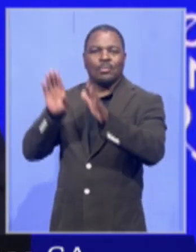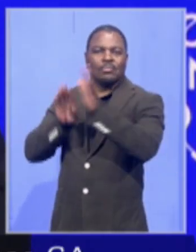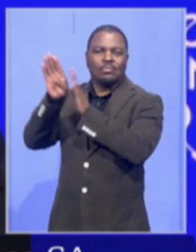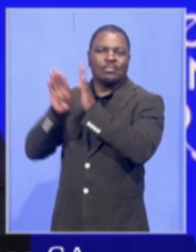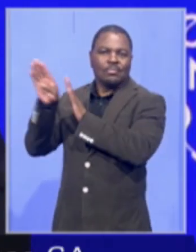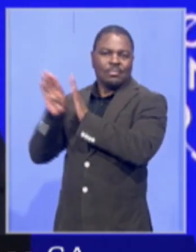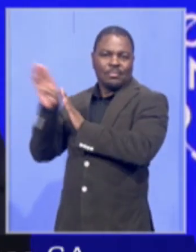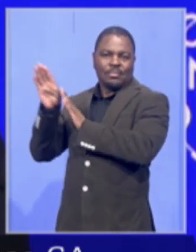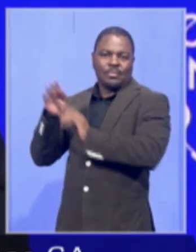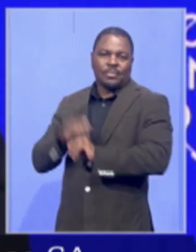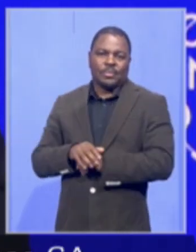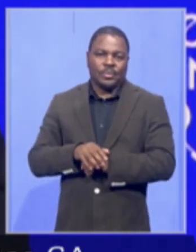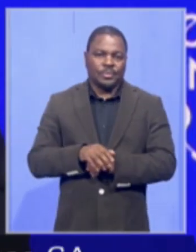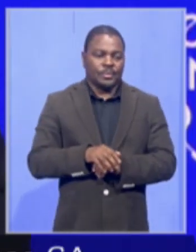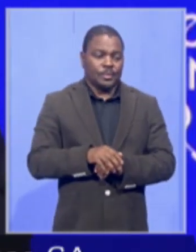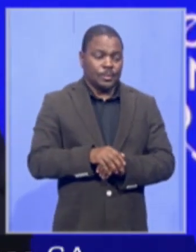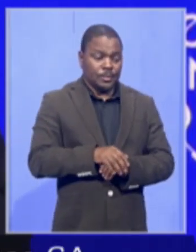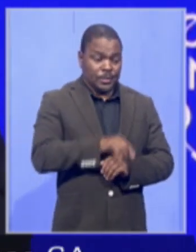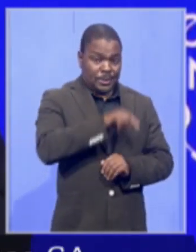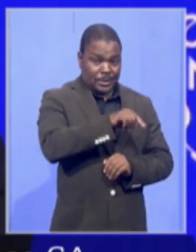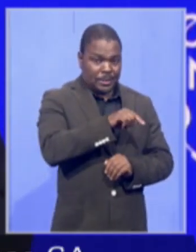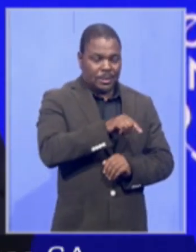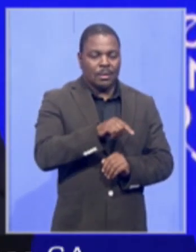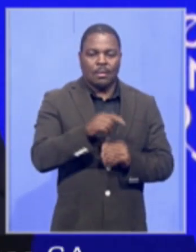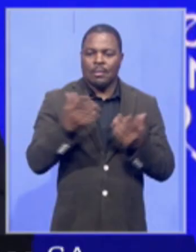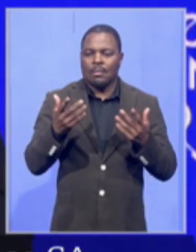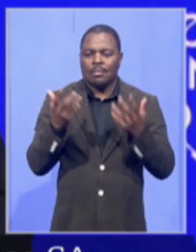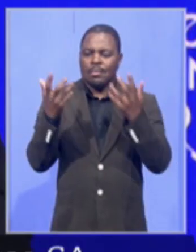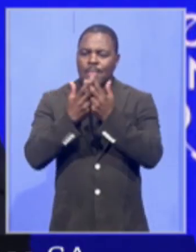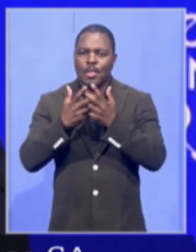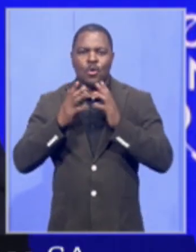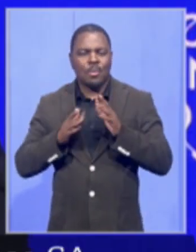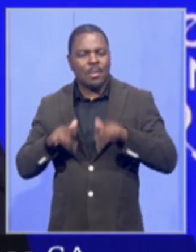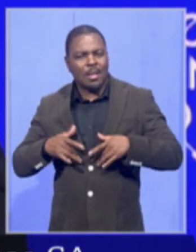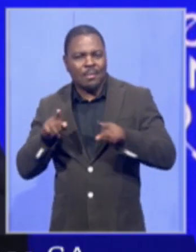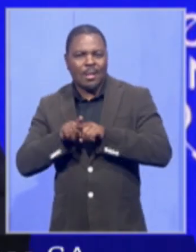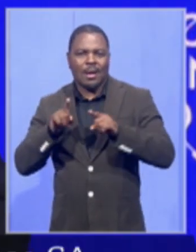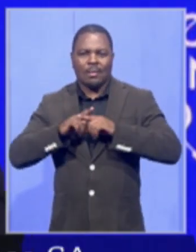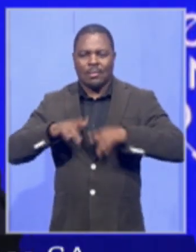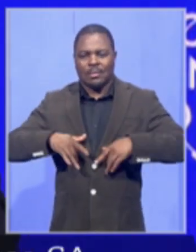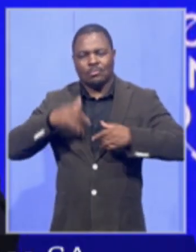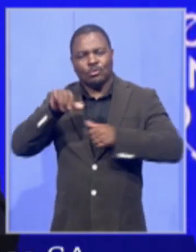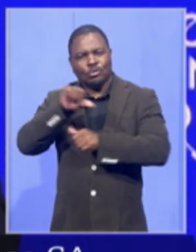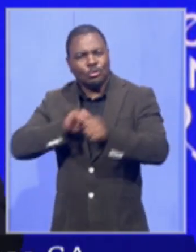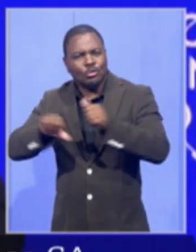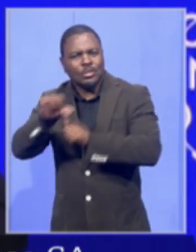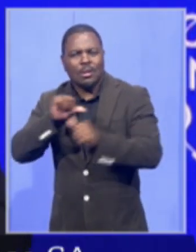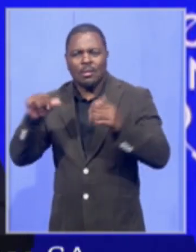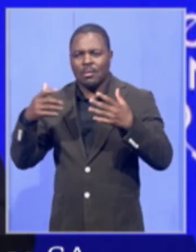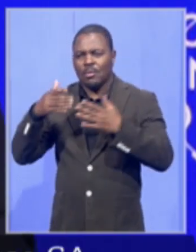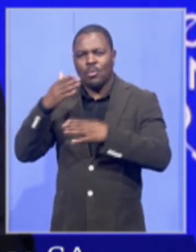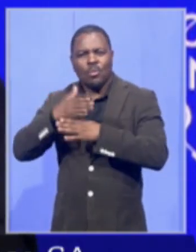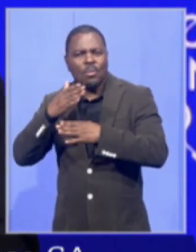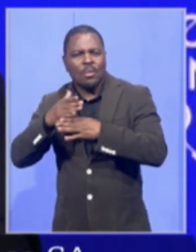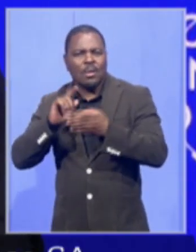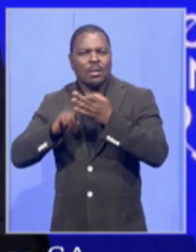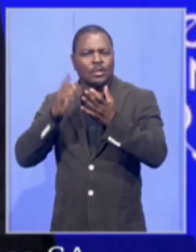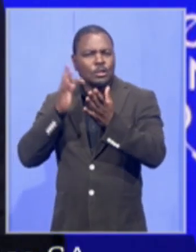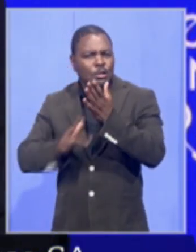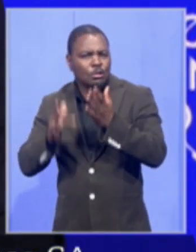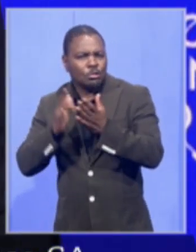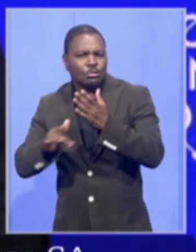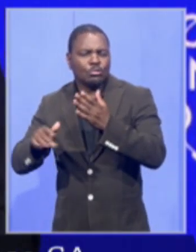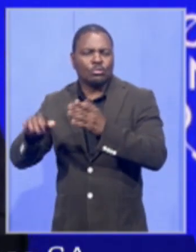touching on many aspects of human life, survival, social organization, technological